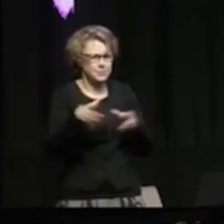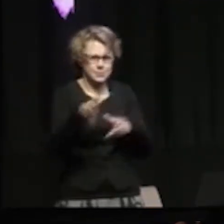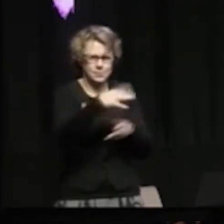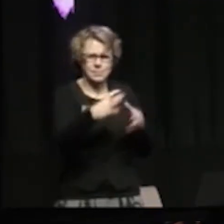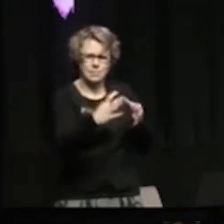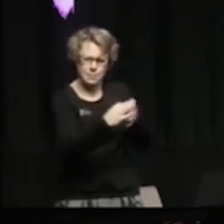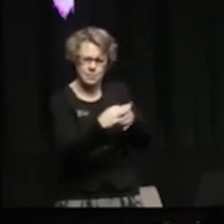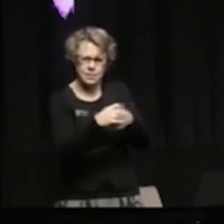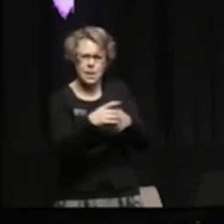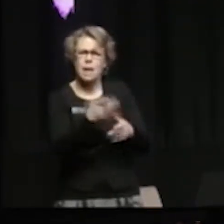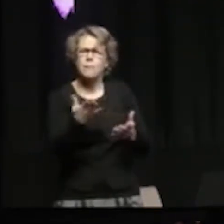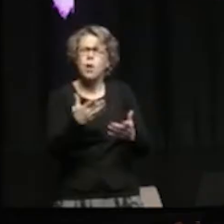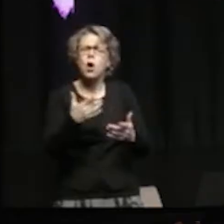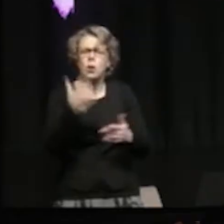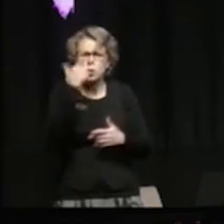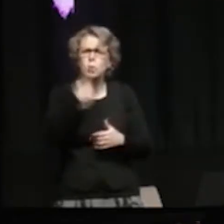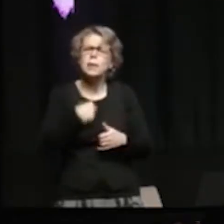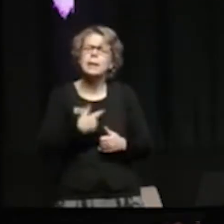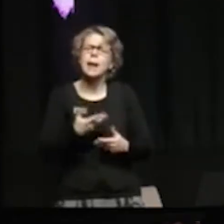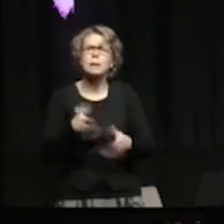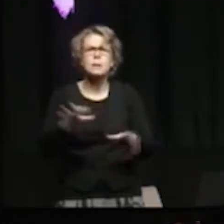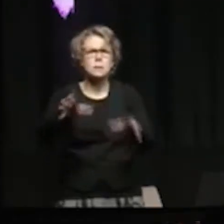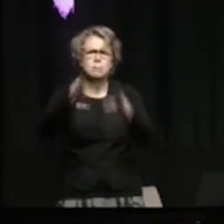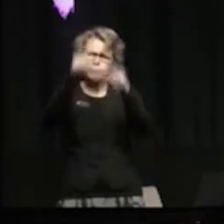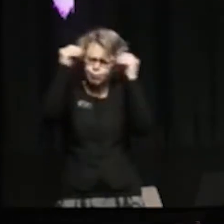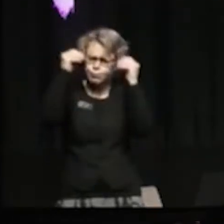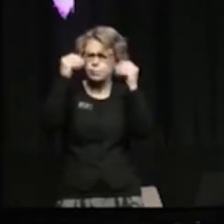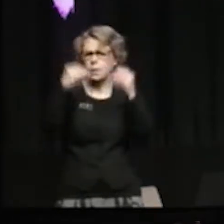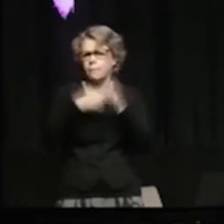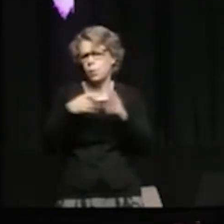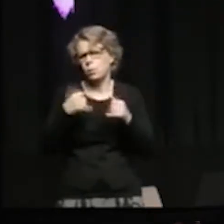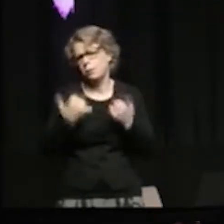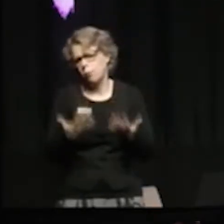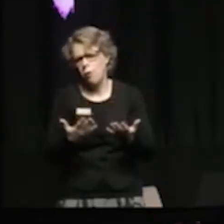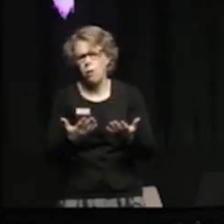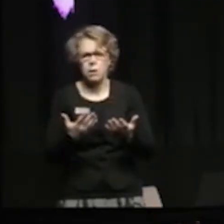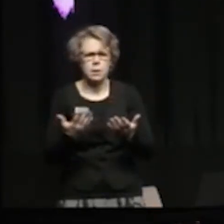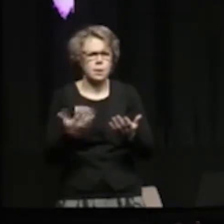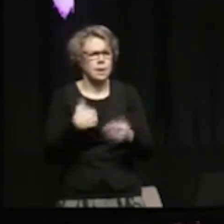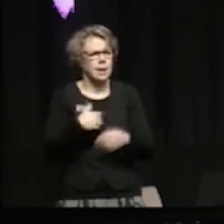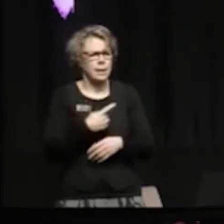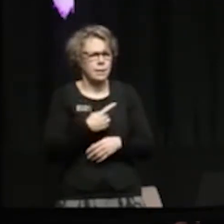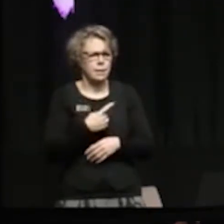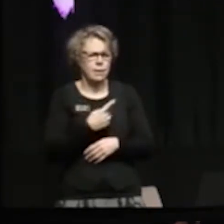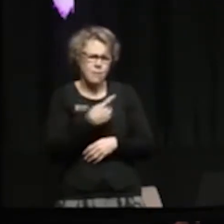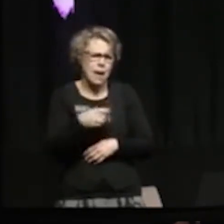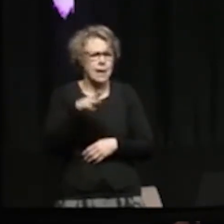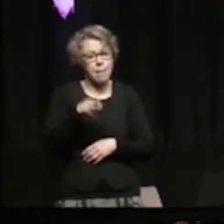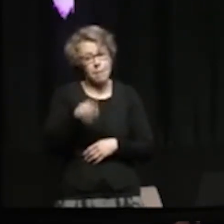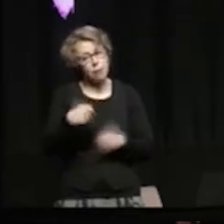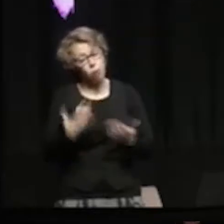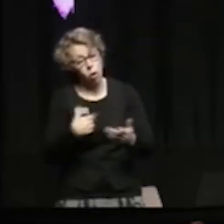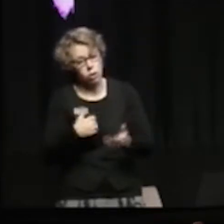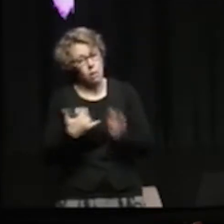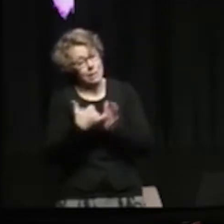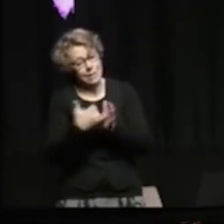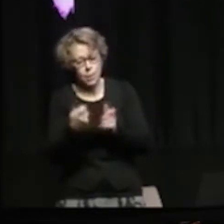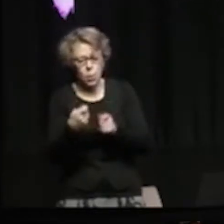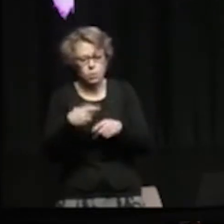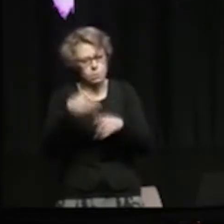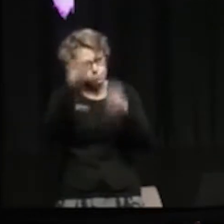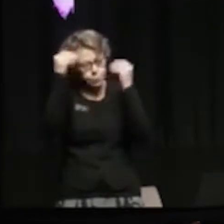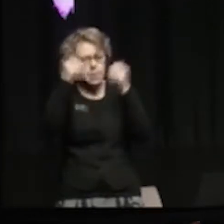here, the organizations, what do you hope to take with you today? Which is a rather unusual question for the organizers, but every MR Day gives